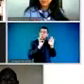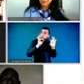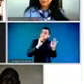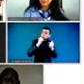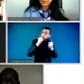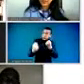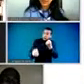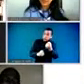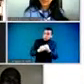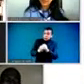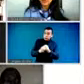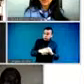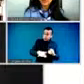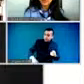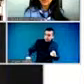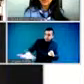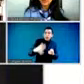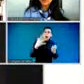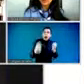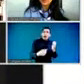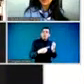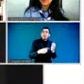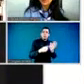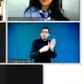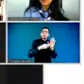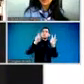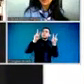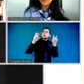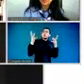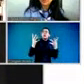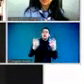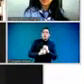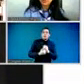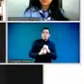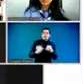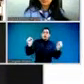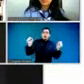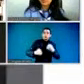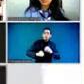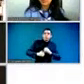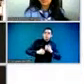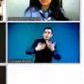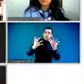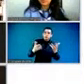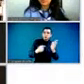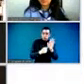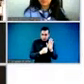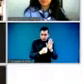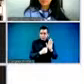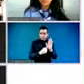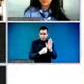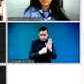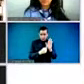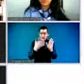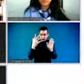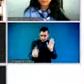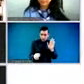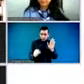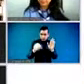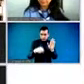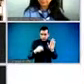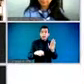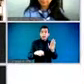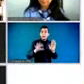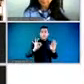in our constitution. Across the countries in Africa, every country has a constitution that safeguards the